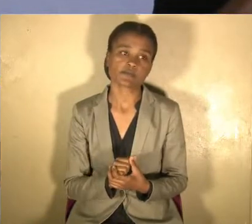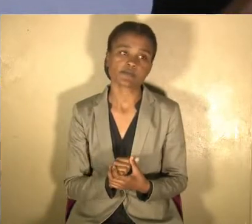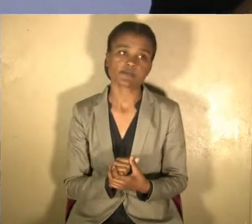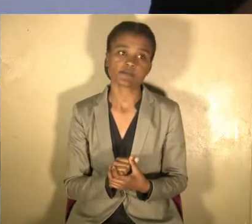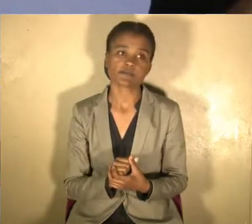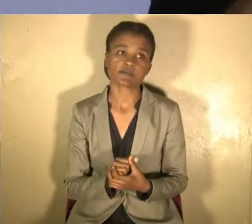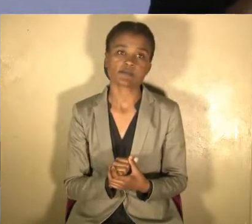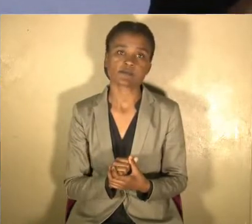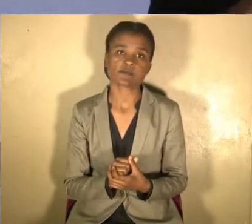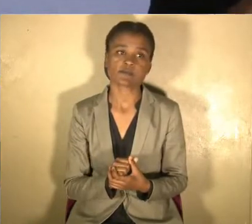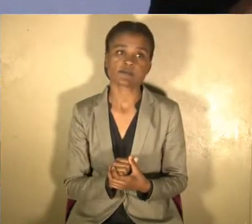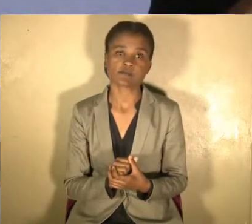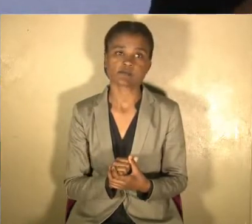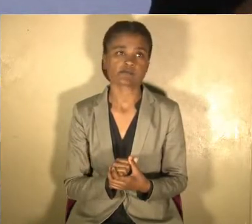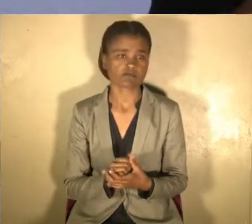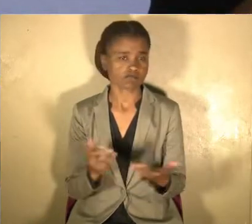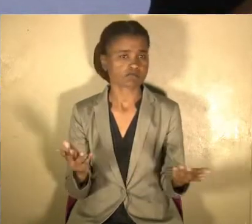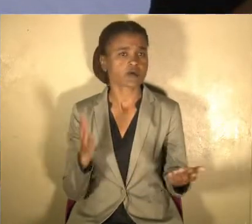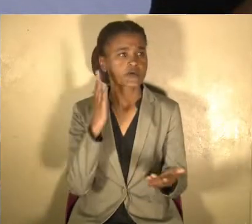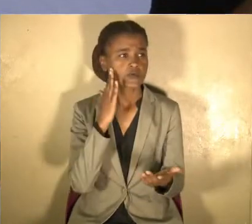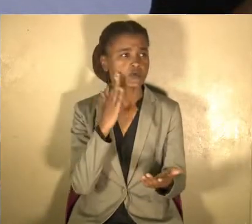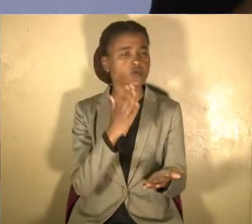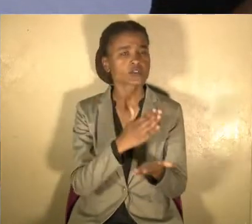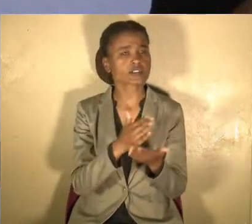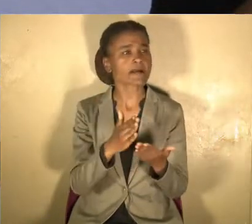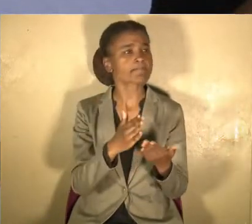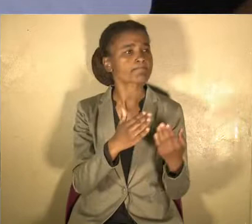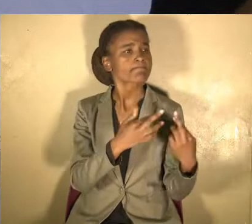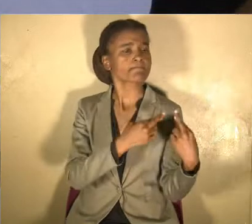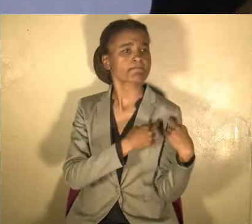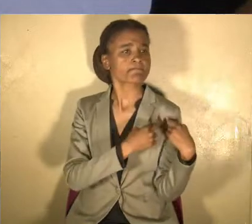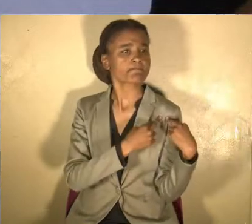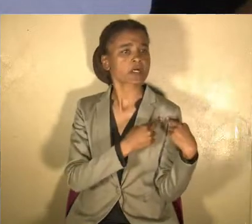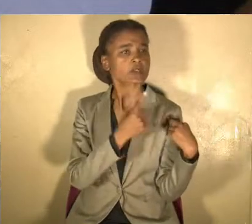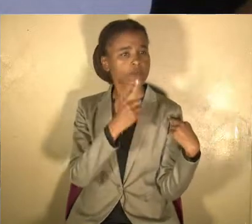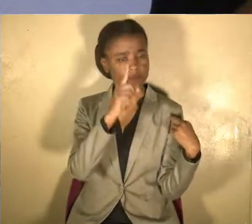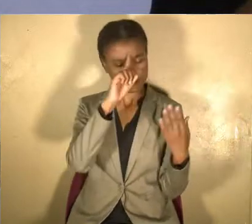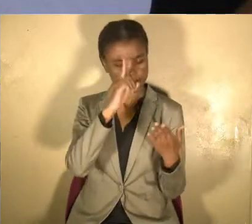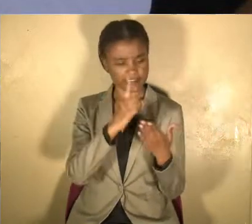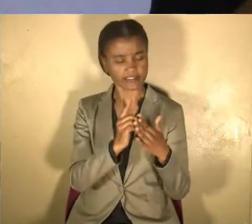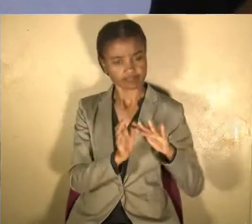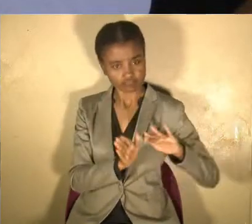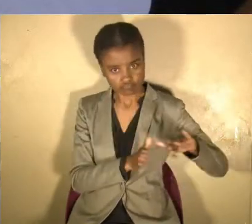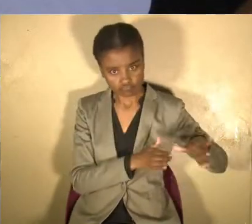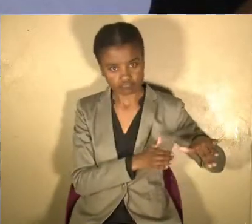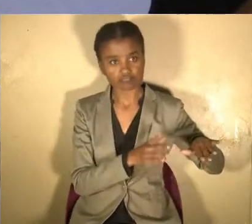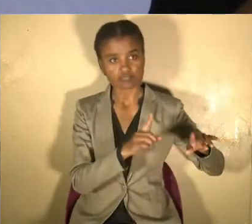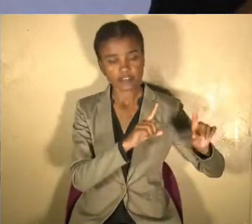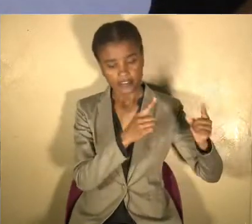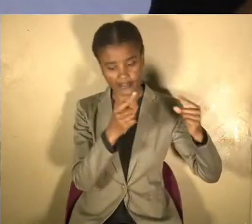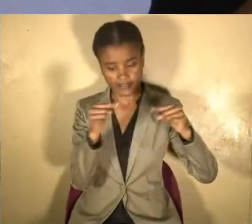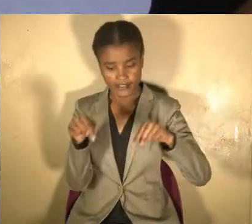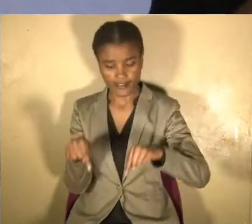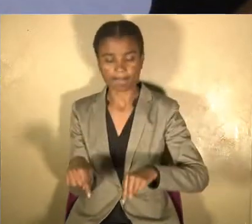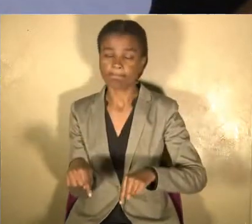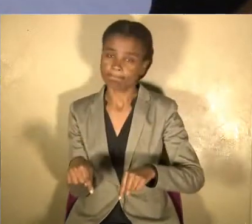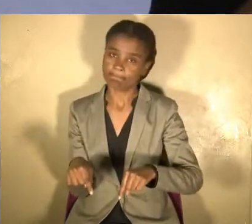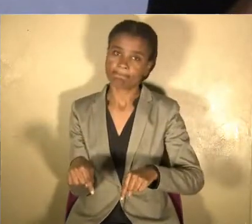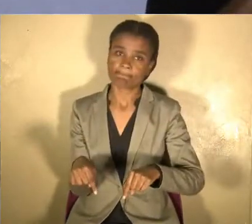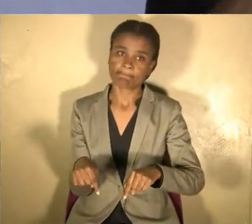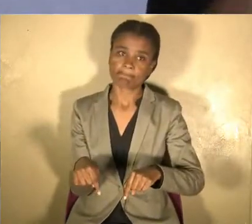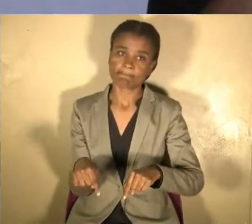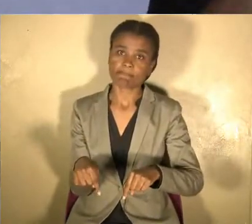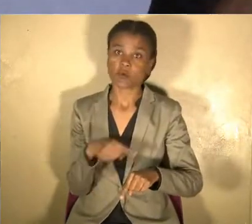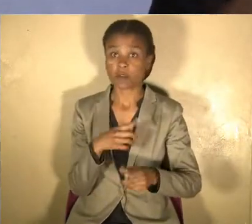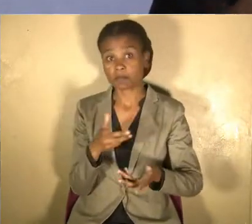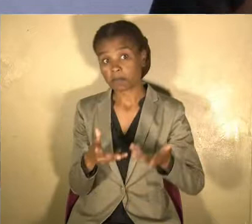abandoned some of your duties and come here, and that there was an instruction from your